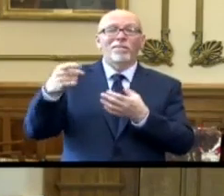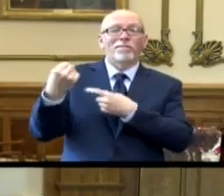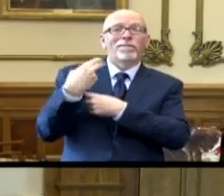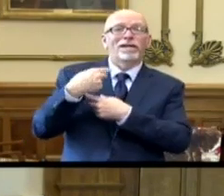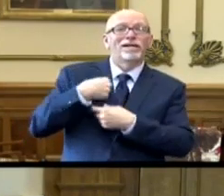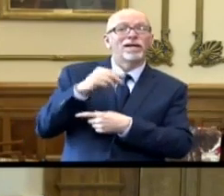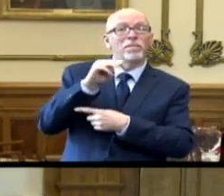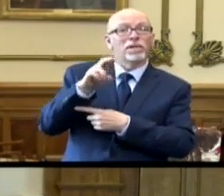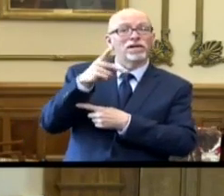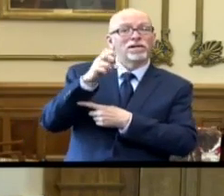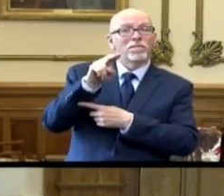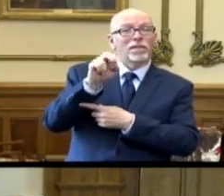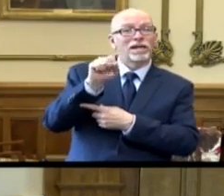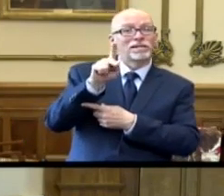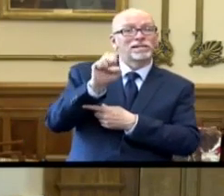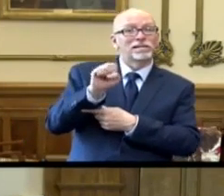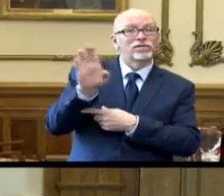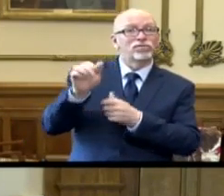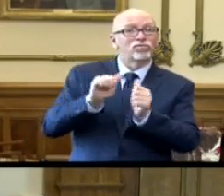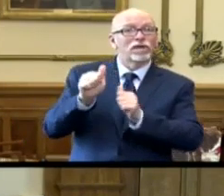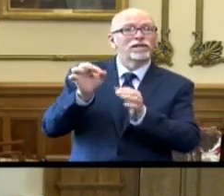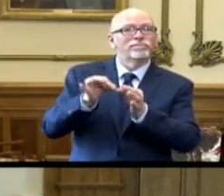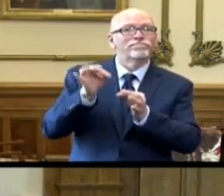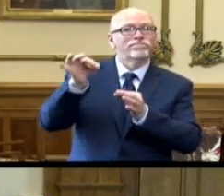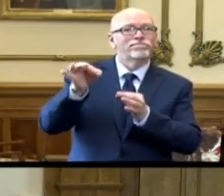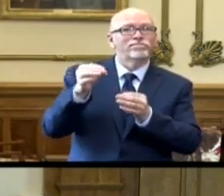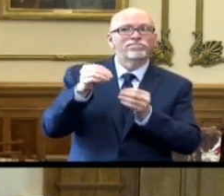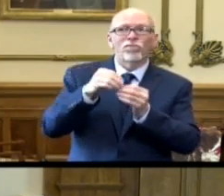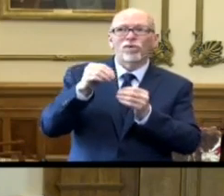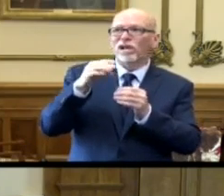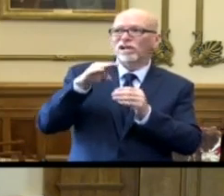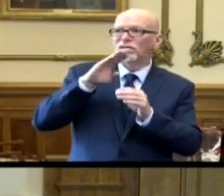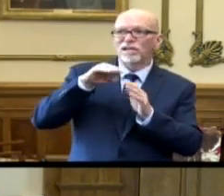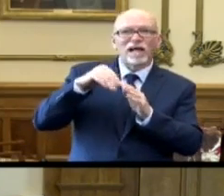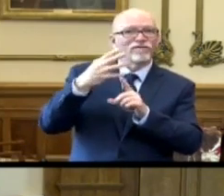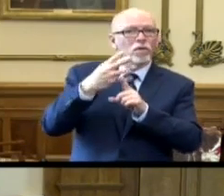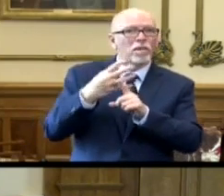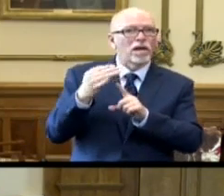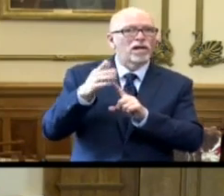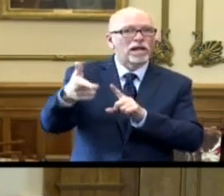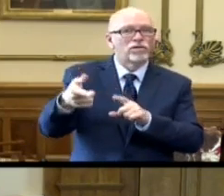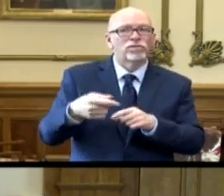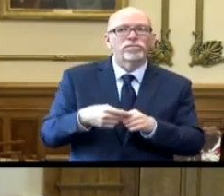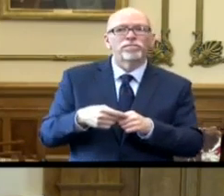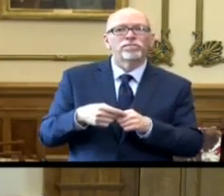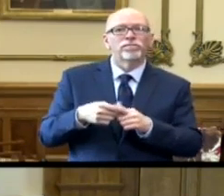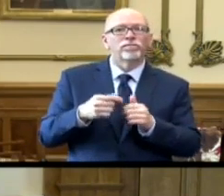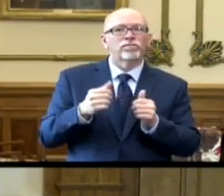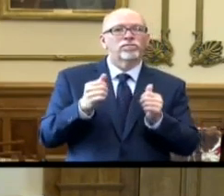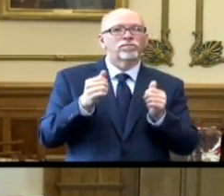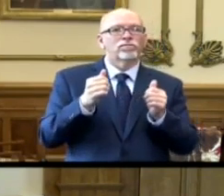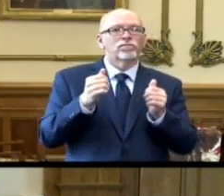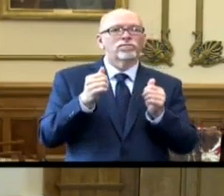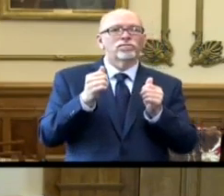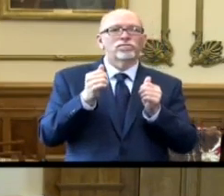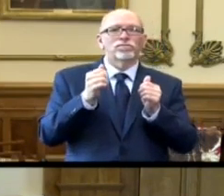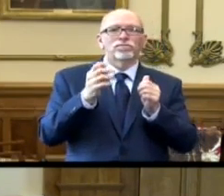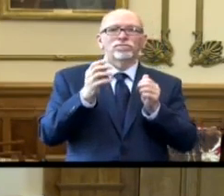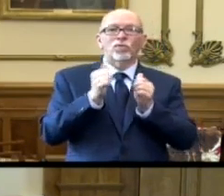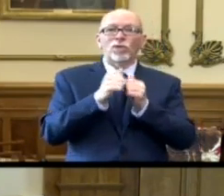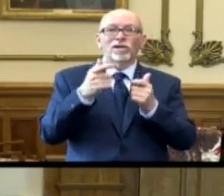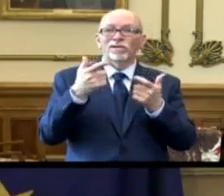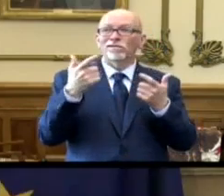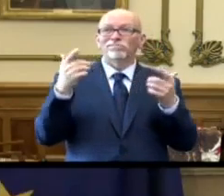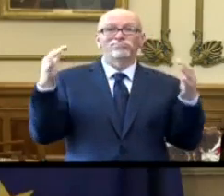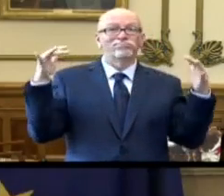Penske's race has been rescheduled for less than 4 months from now. Yeah. With threats to gatherings of any